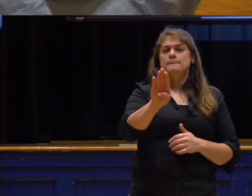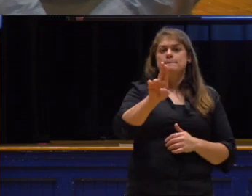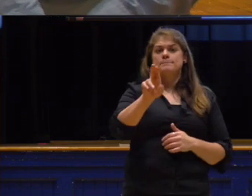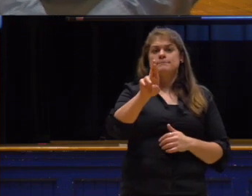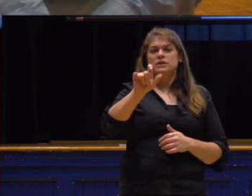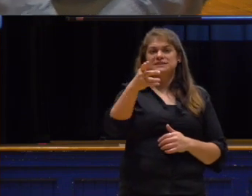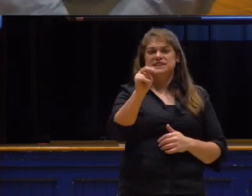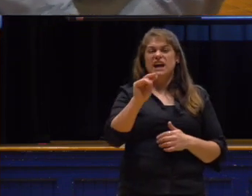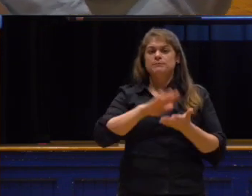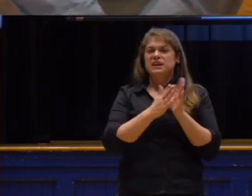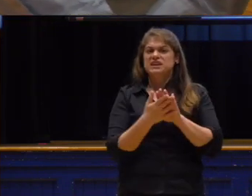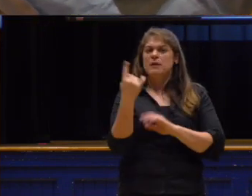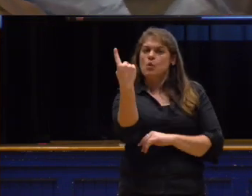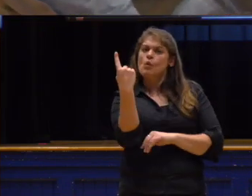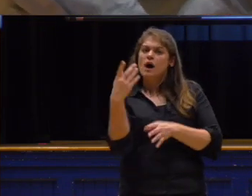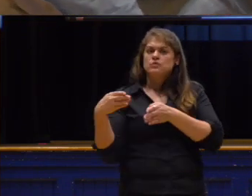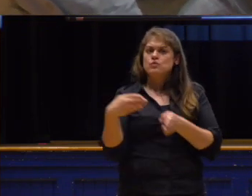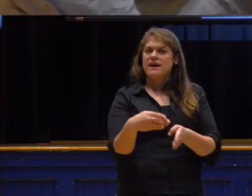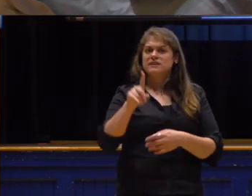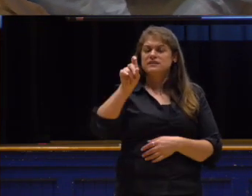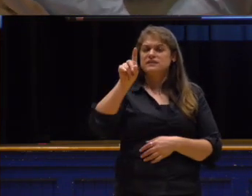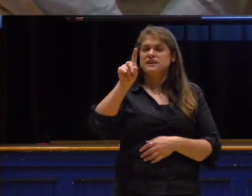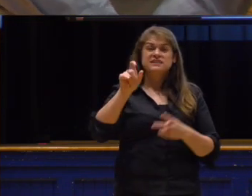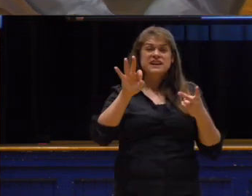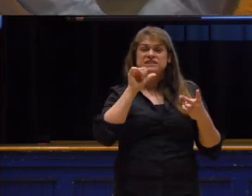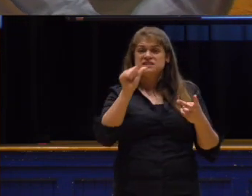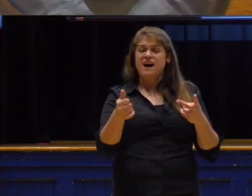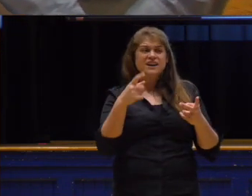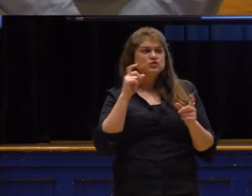is Burlington going to be one way? And if not,